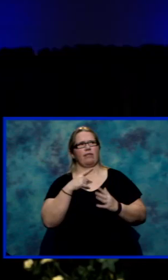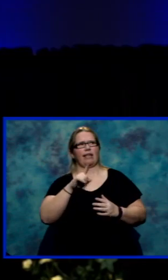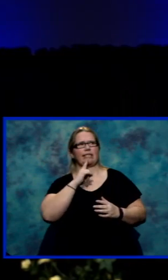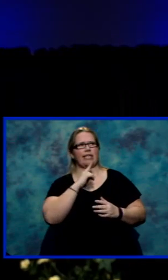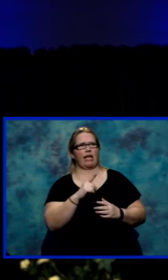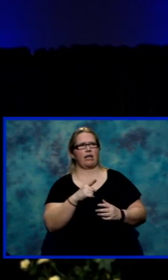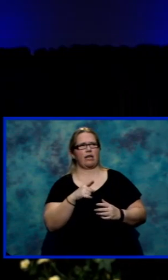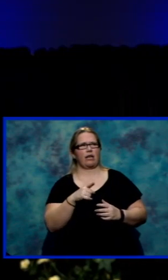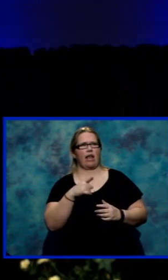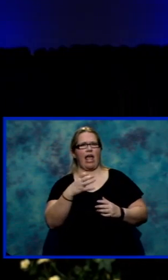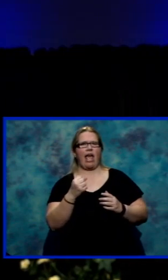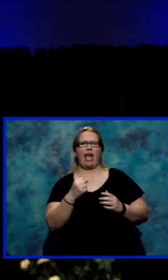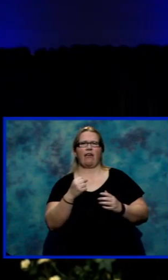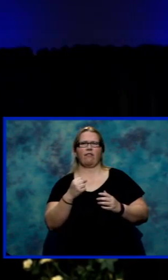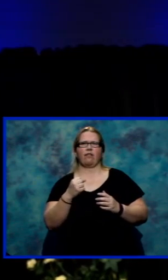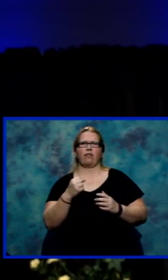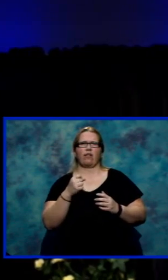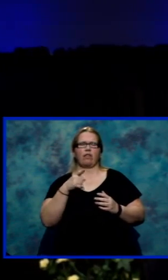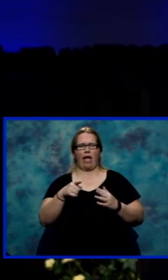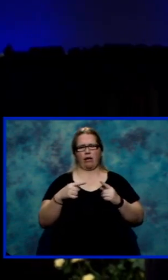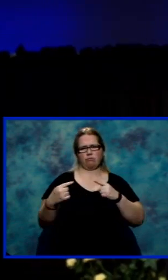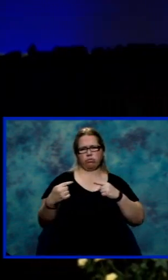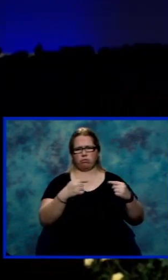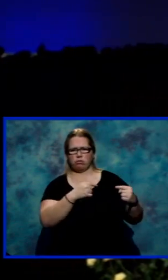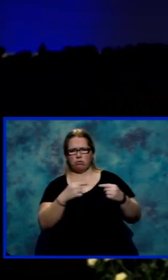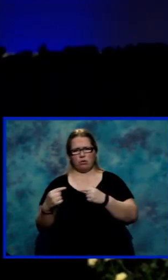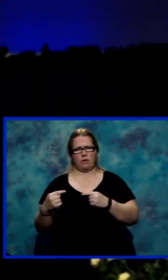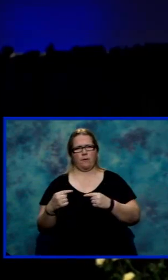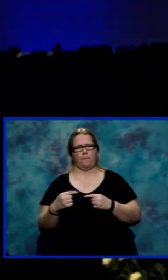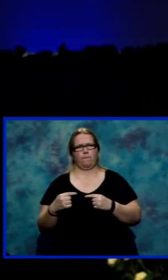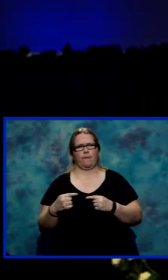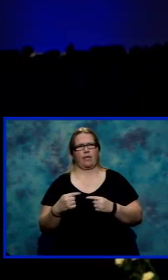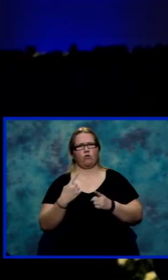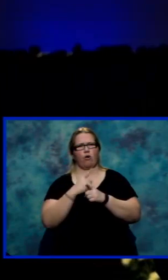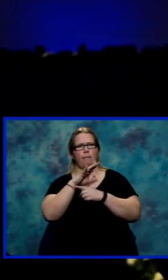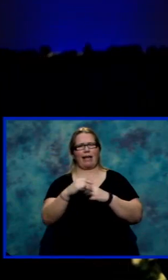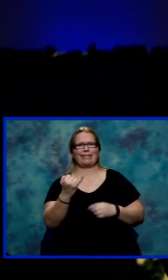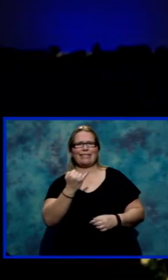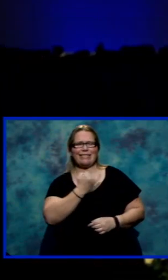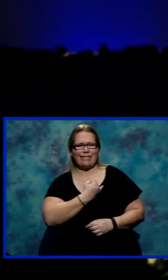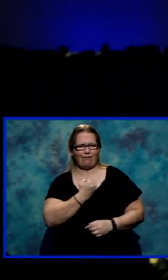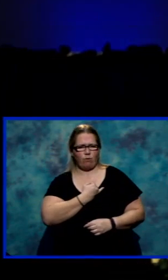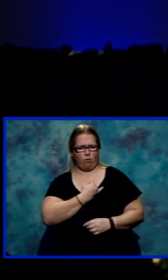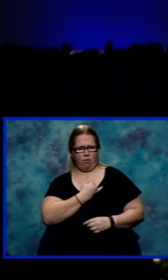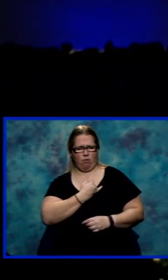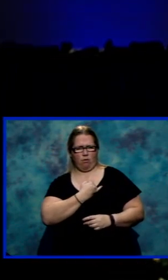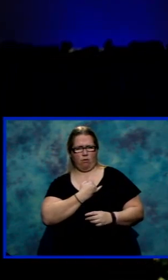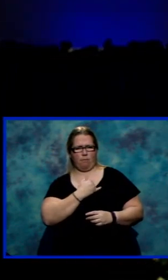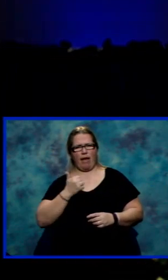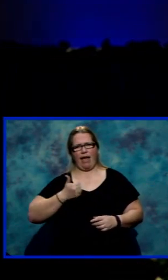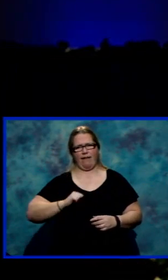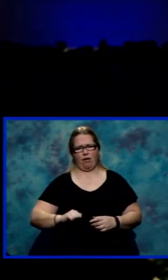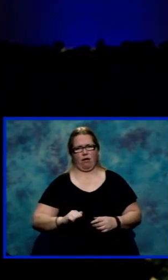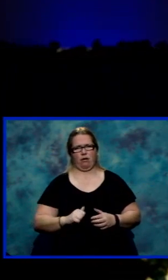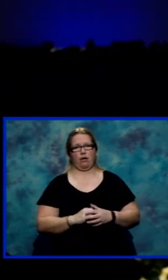be avant-garde in the way in which they're interacting and talking about sinful human behavior, none